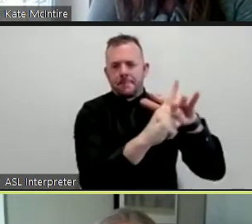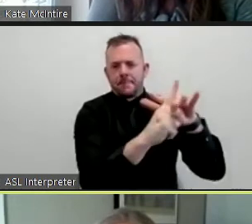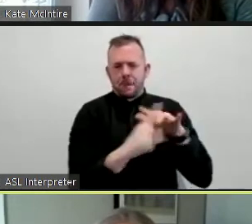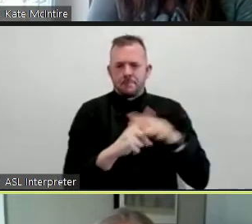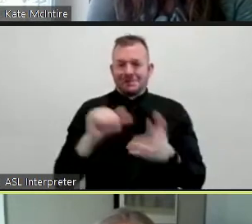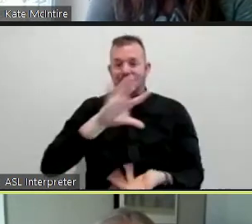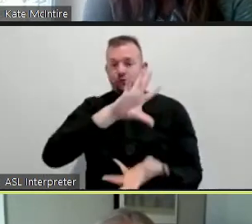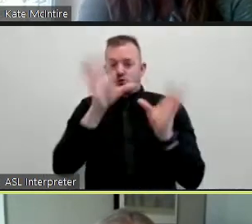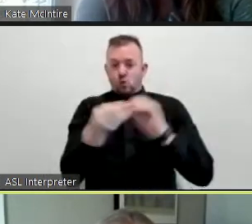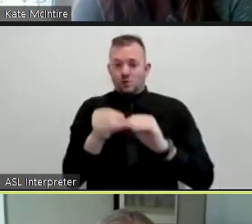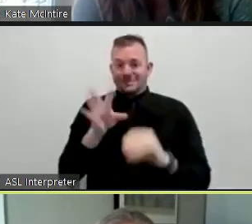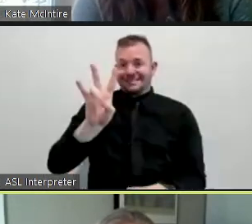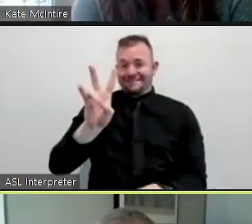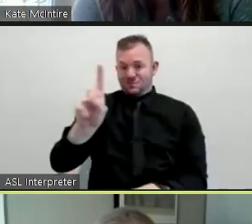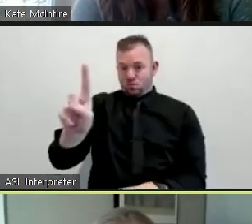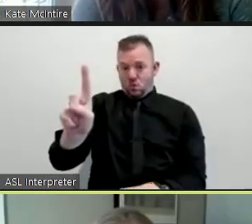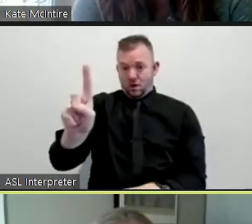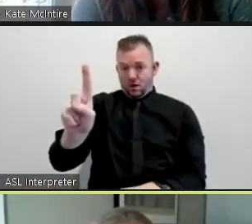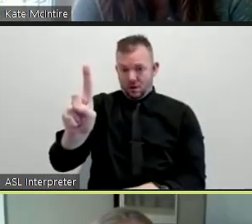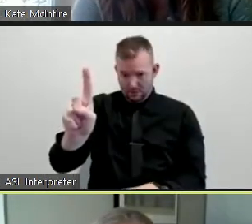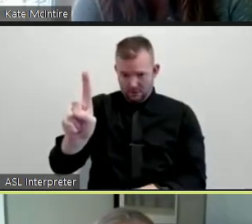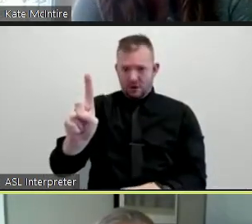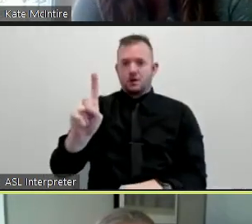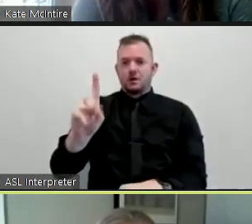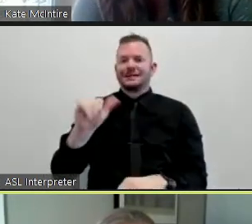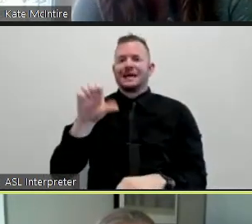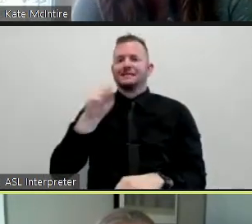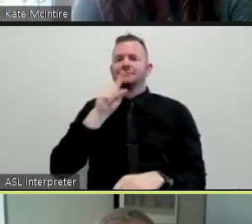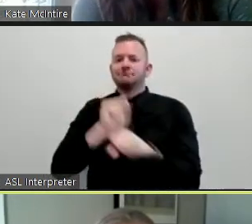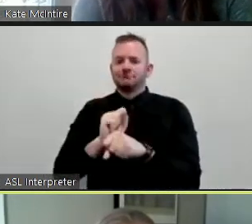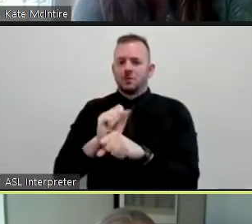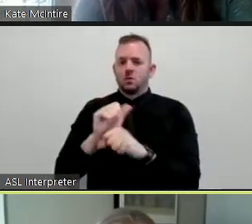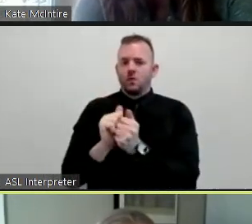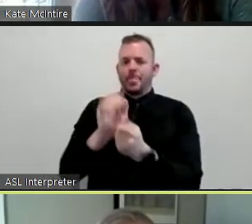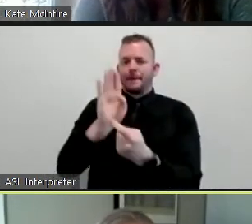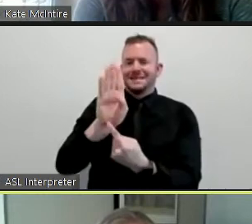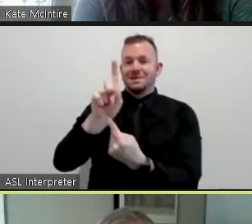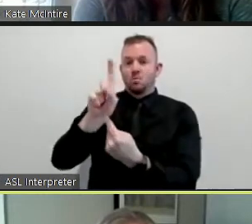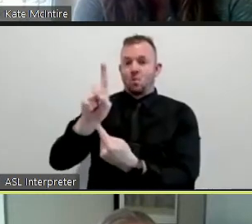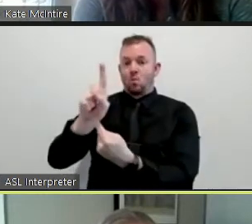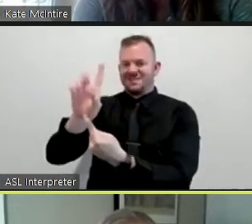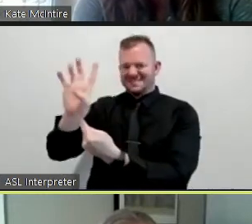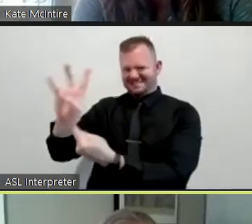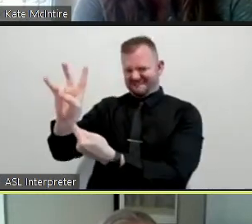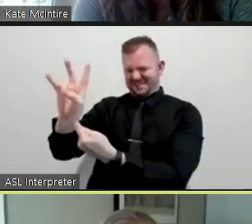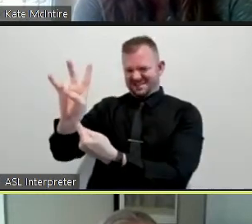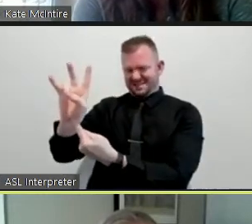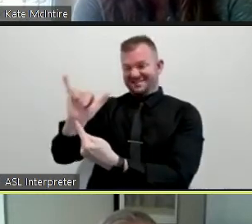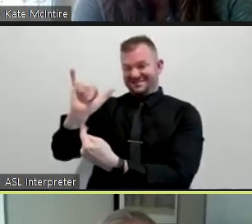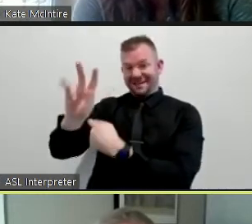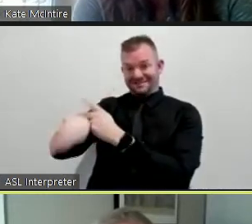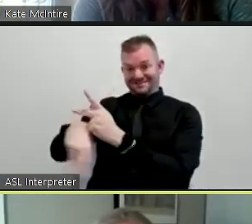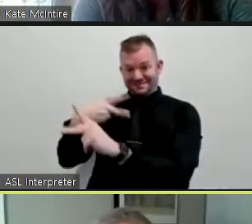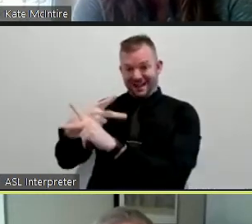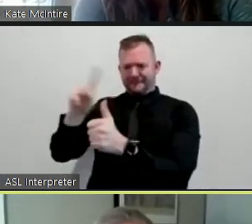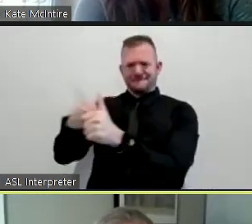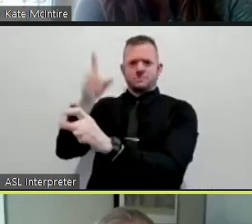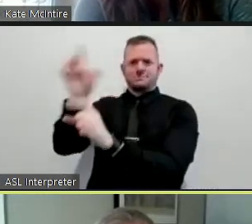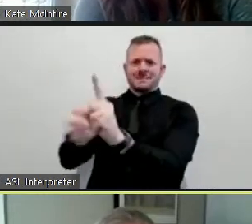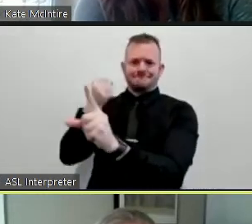of the B117 variant. This is the variant that was first identified in the UK. For variants under investigation, we have